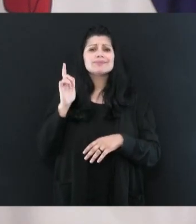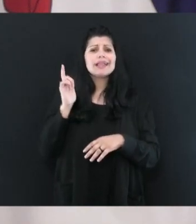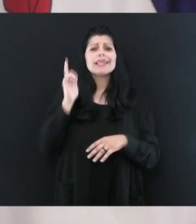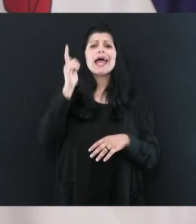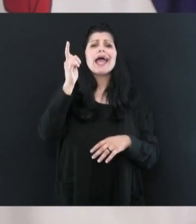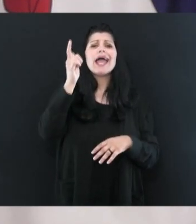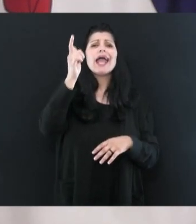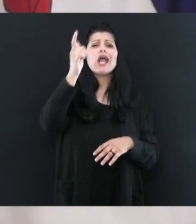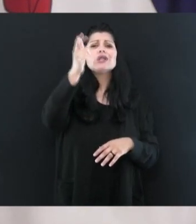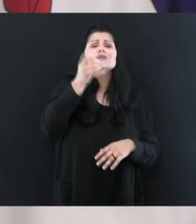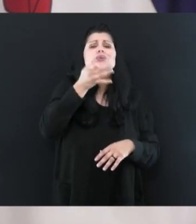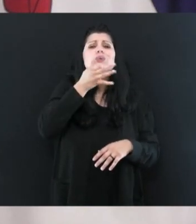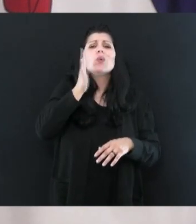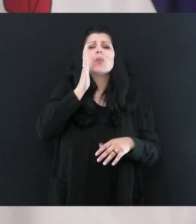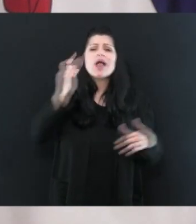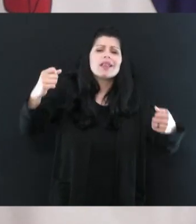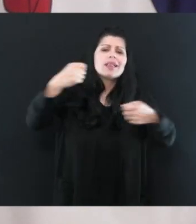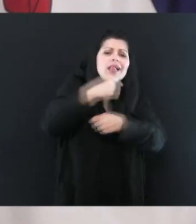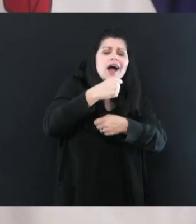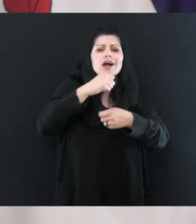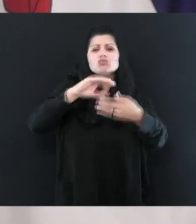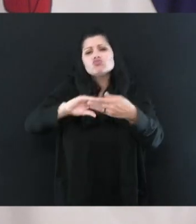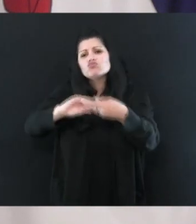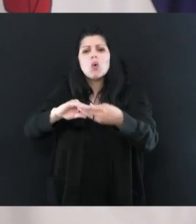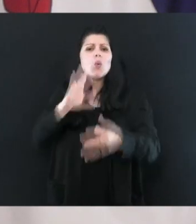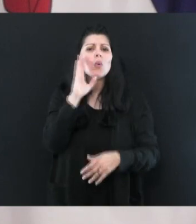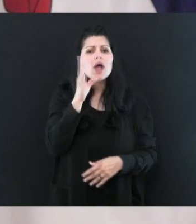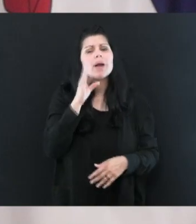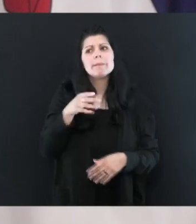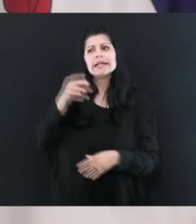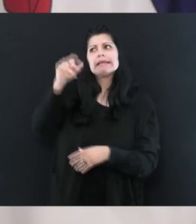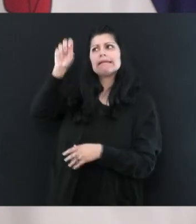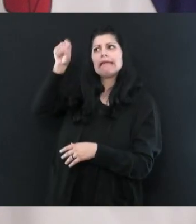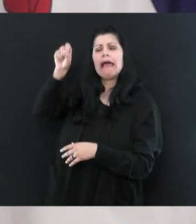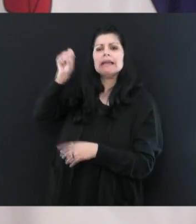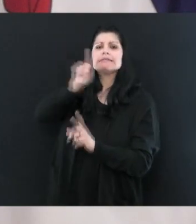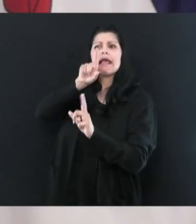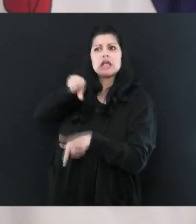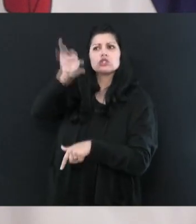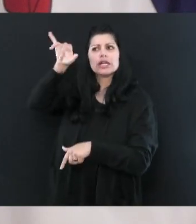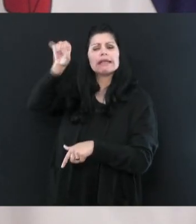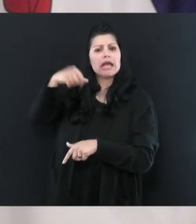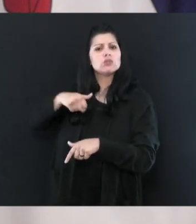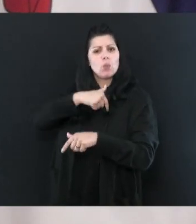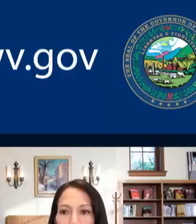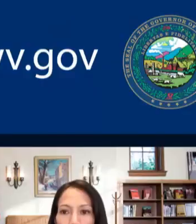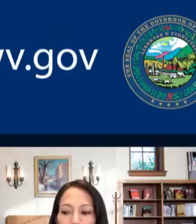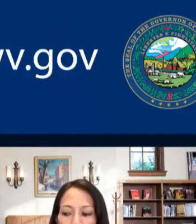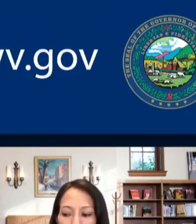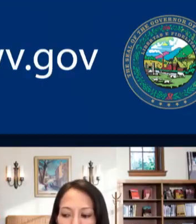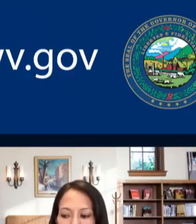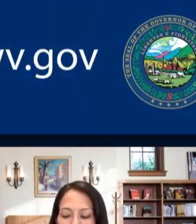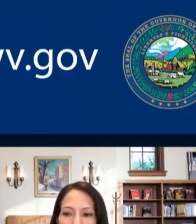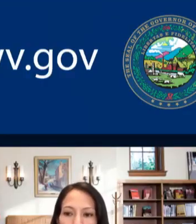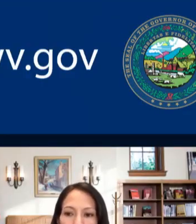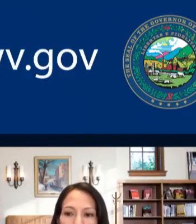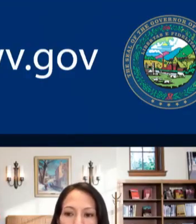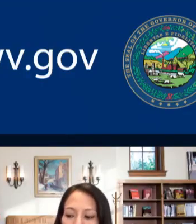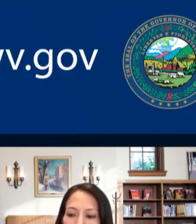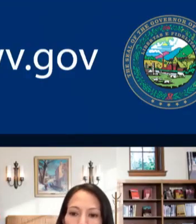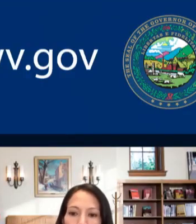we always have. But yes, Paul, we've taken some extra precautions, that's for sure. All right, thank you, Paul. Next to Brad